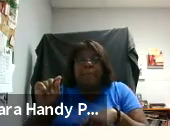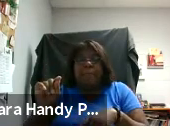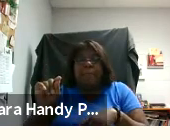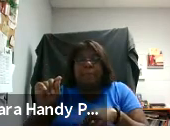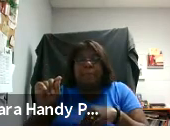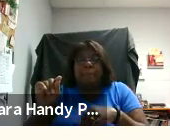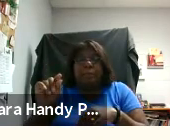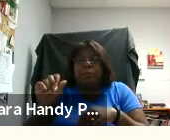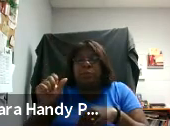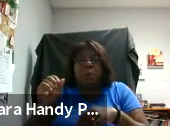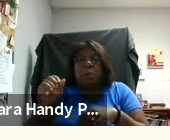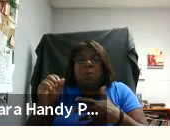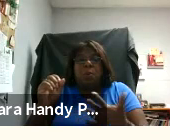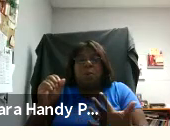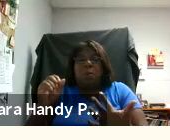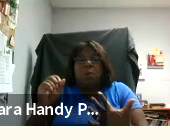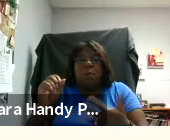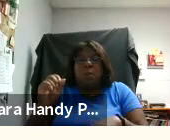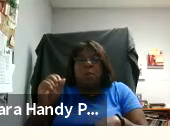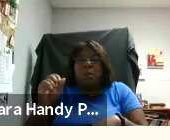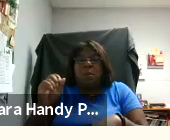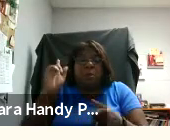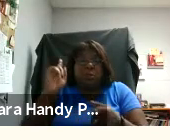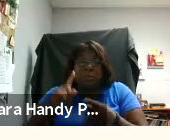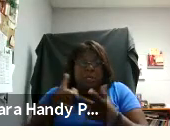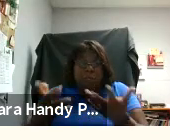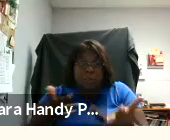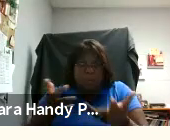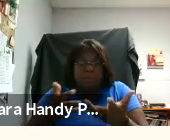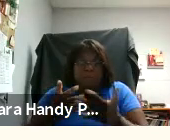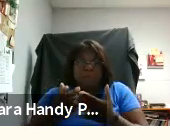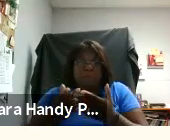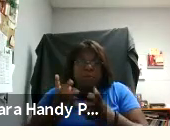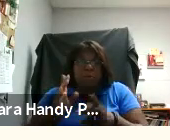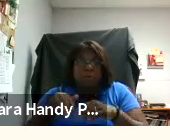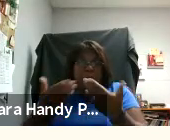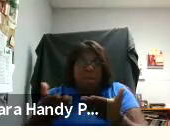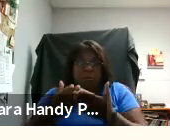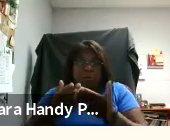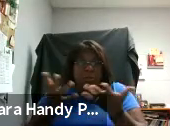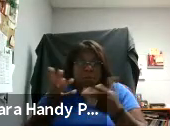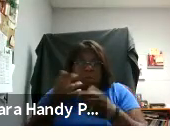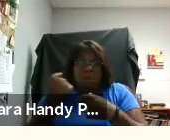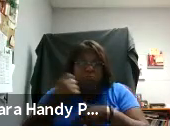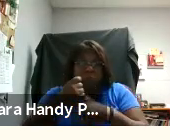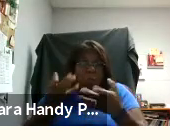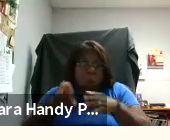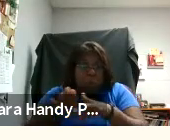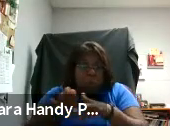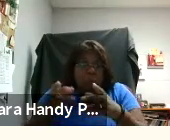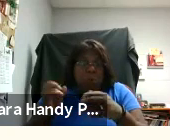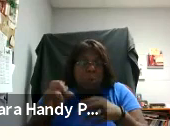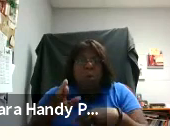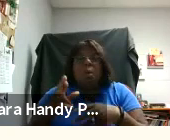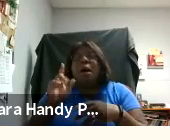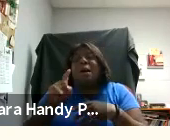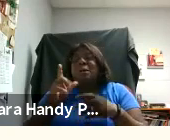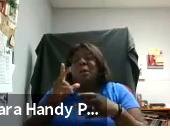So what, are there just less providers? Did providers go out of business or? No, I need to update